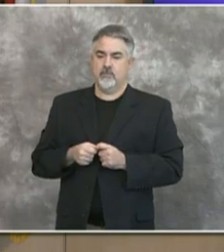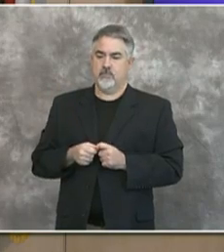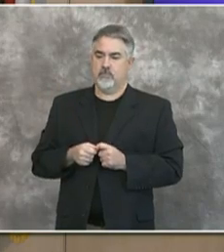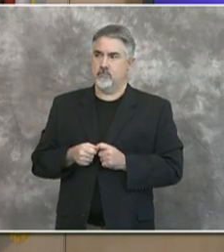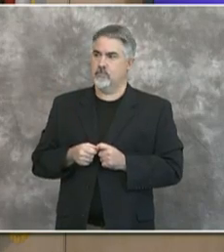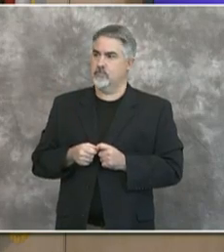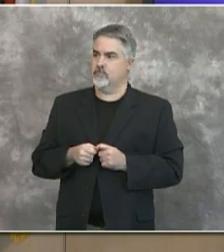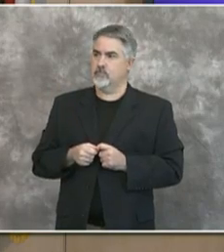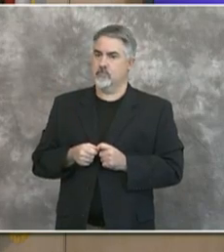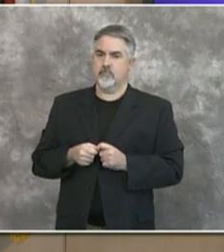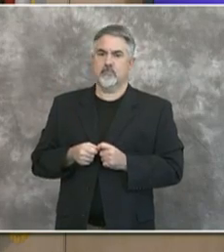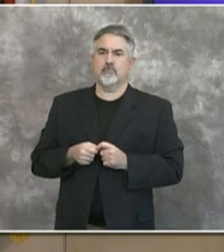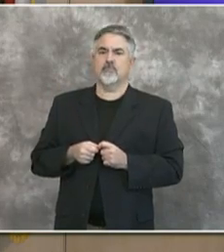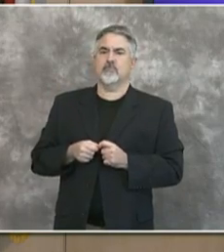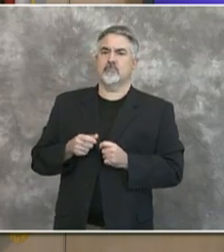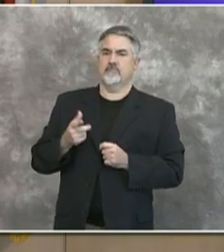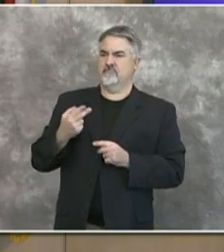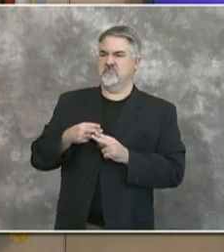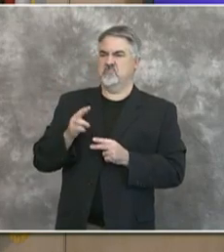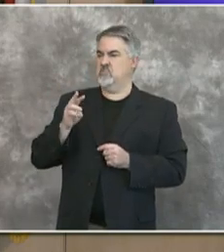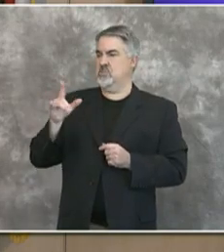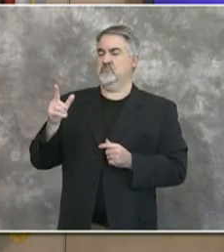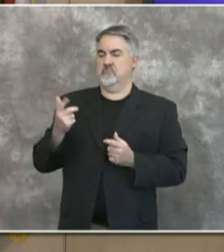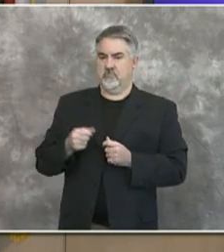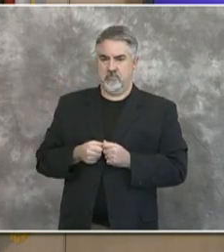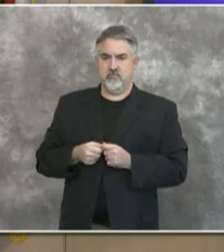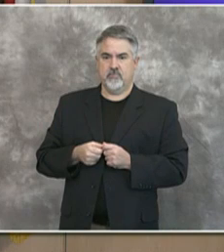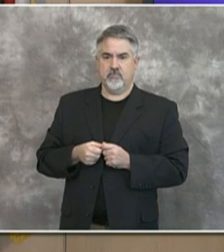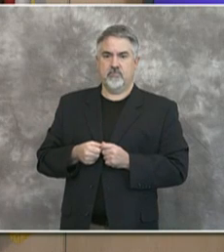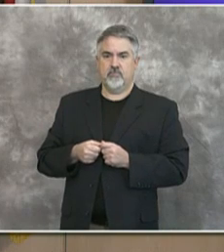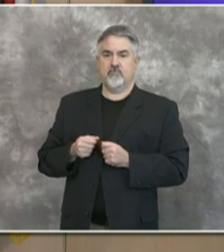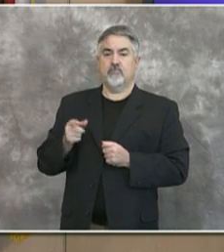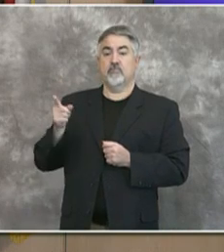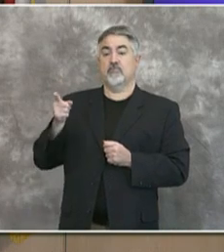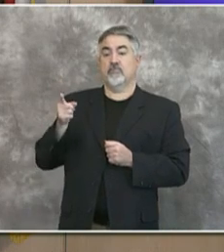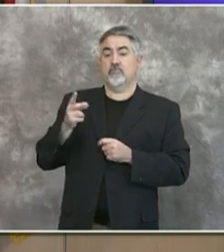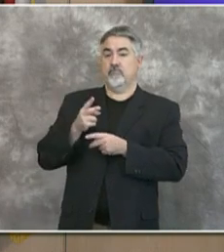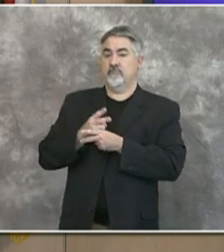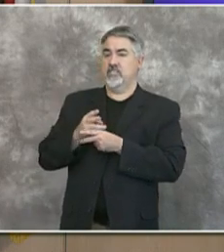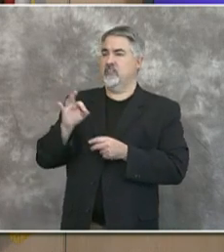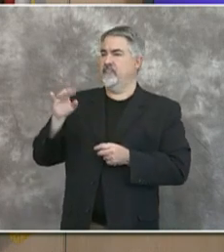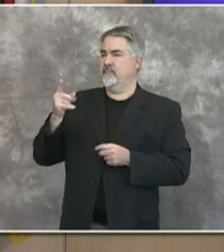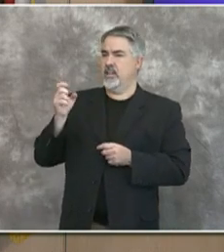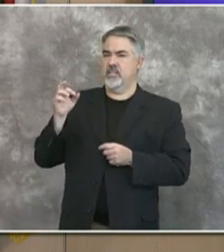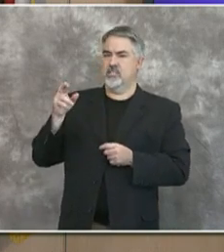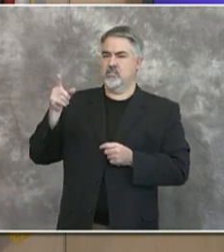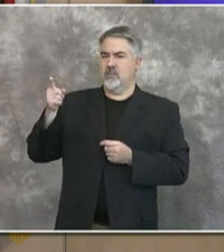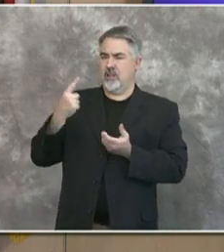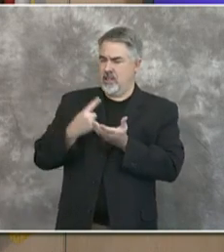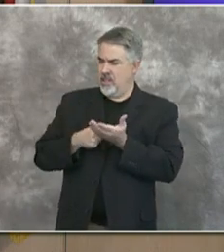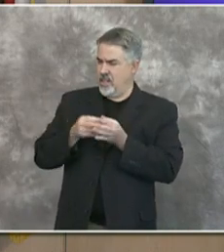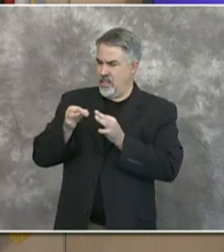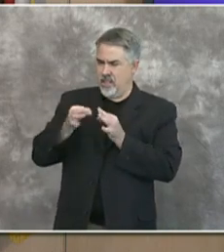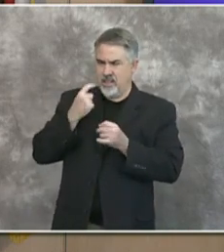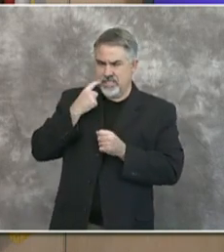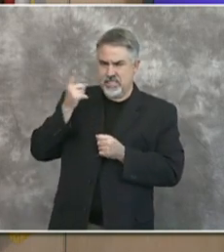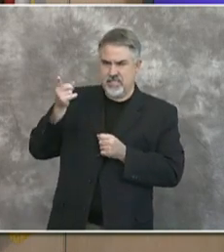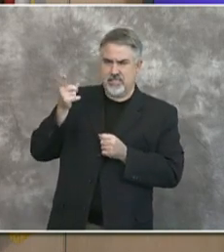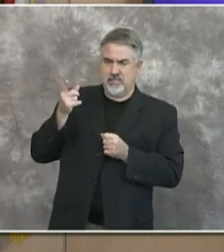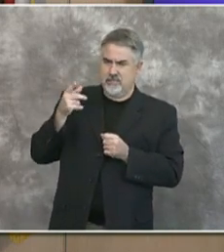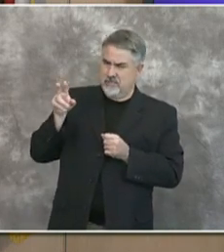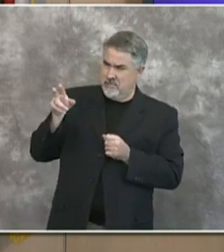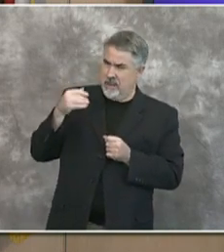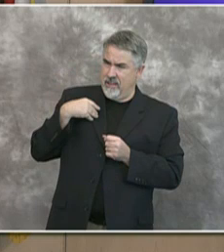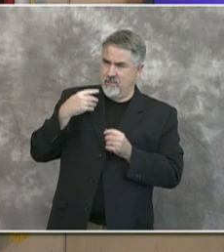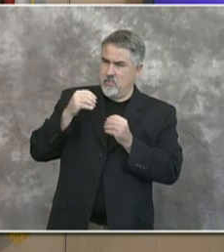Carroll from KPBS. I know Supervisor Fletcher touched a little bit on this earlier, but I was hoping maybe for a little more